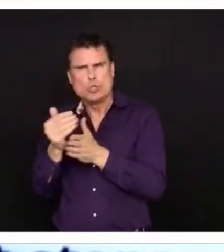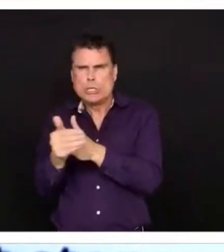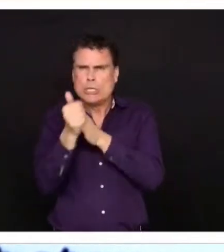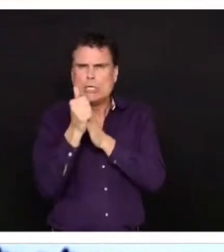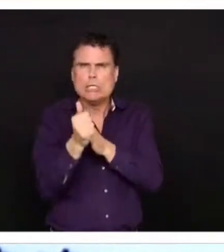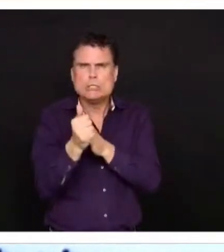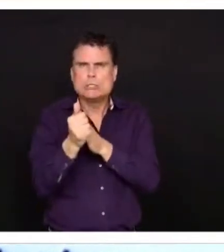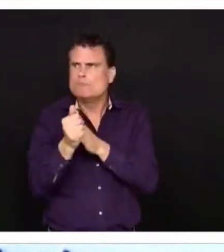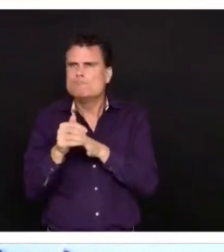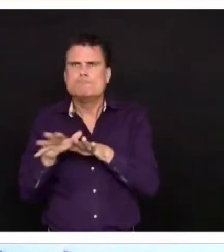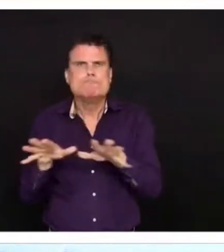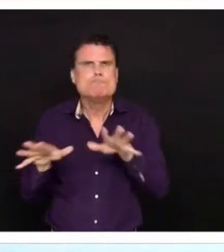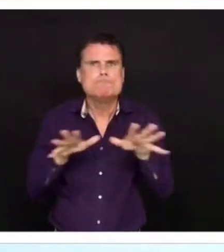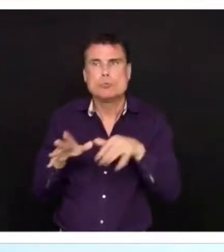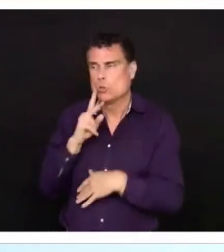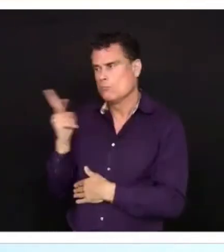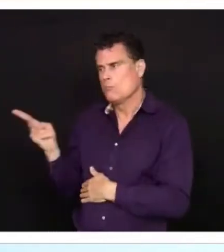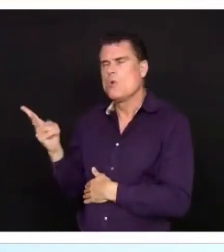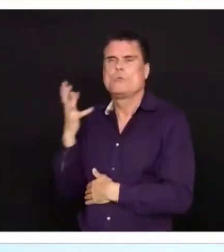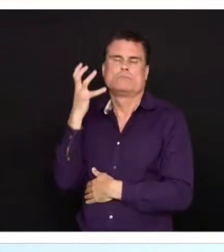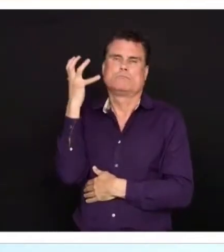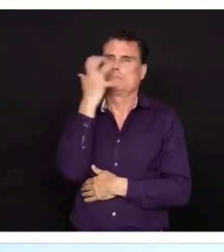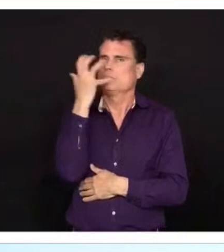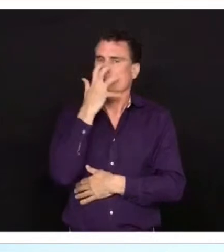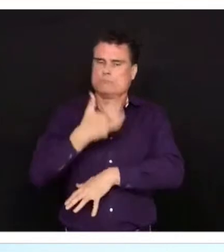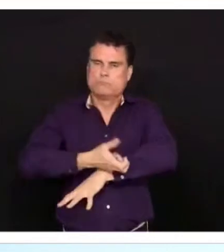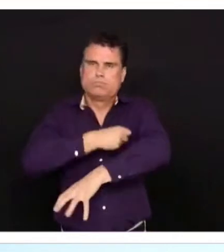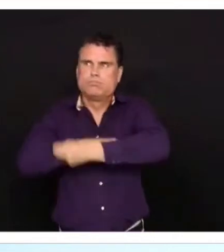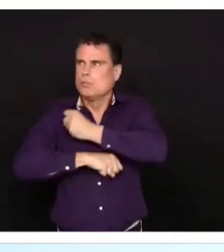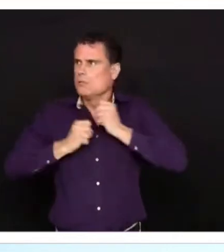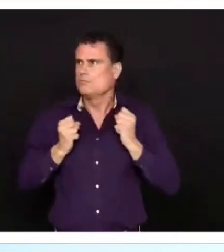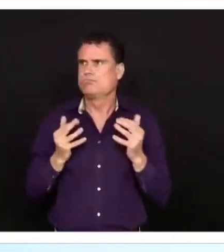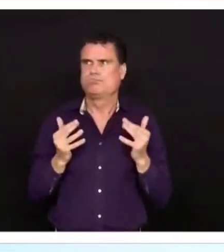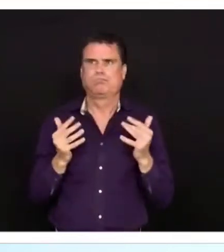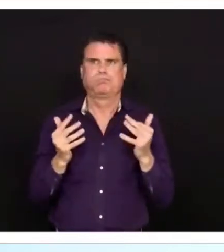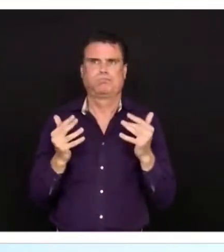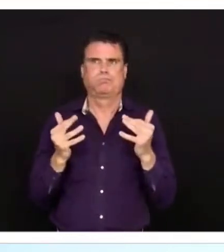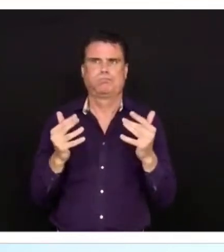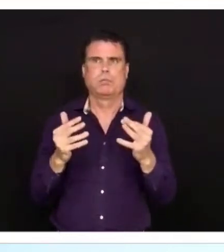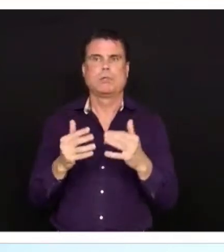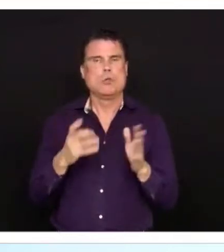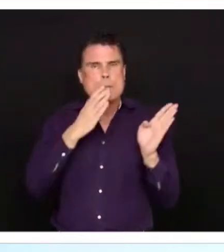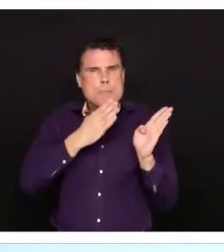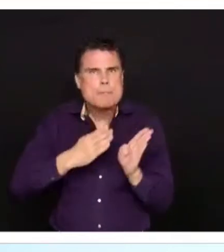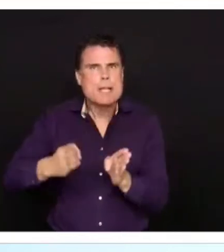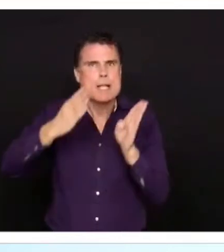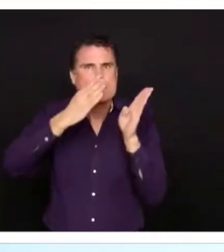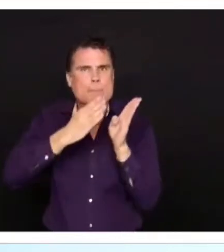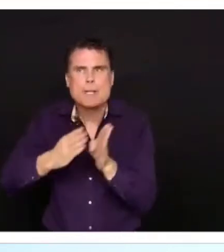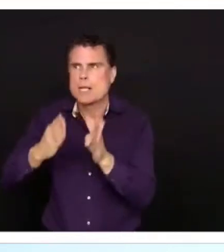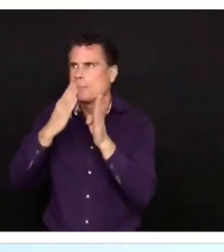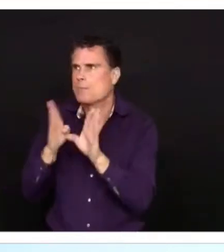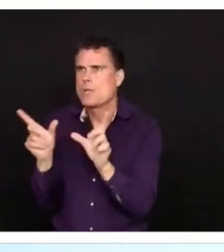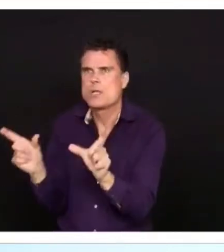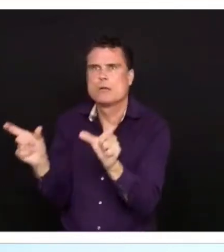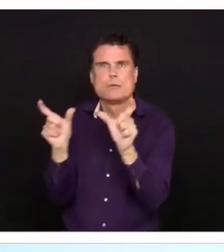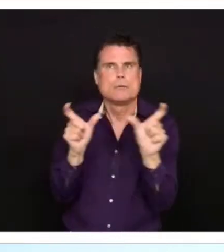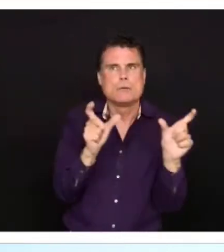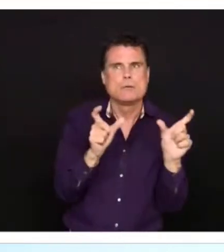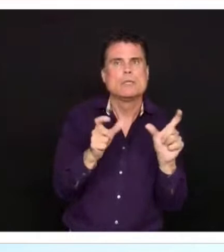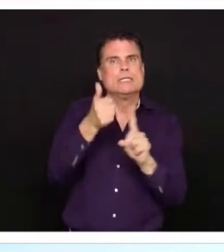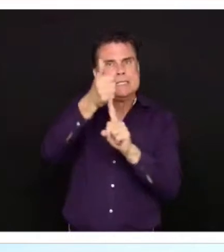made an enormous difference at that time. And we have to recognize that. And the hope also comes from all of you, the